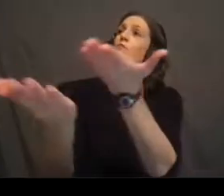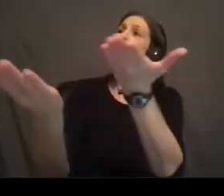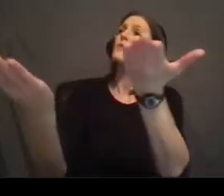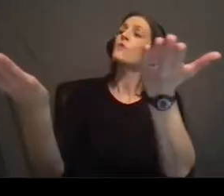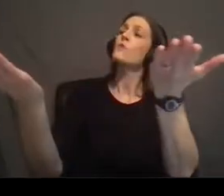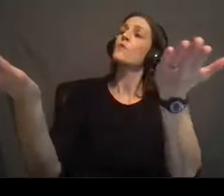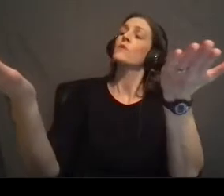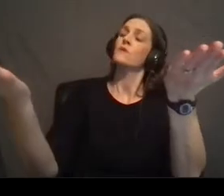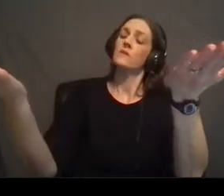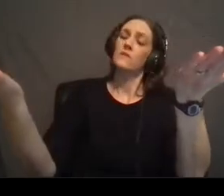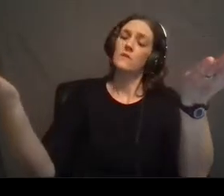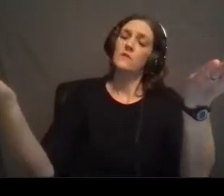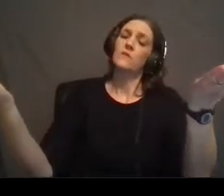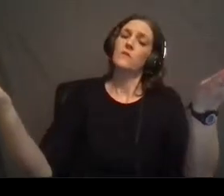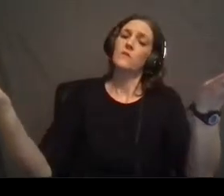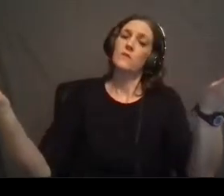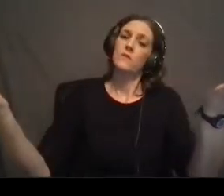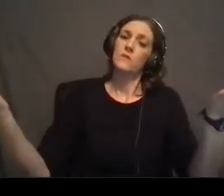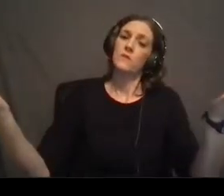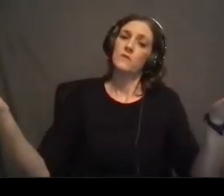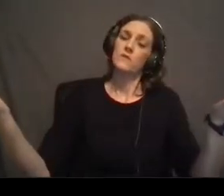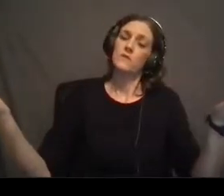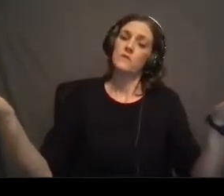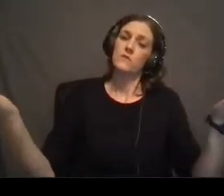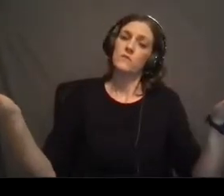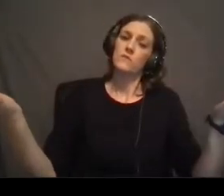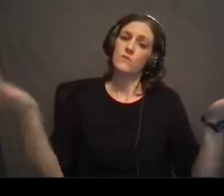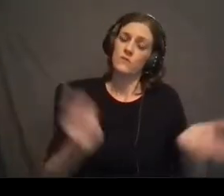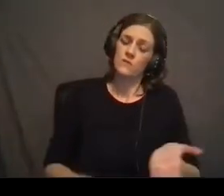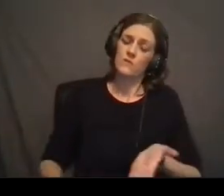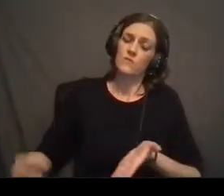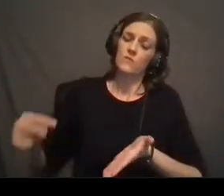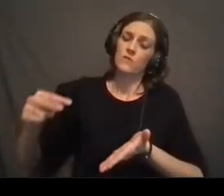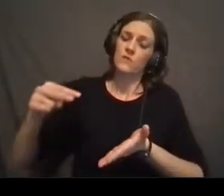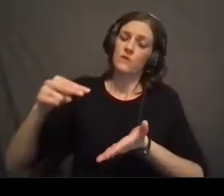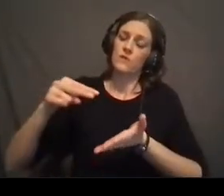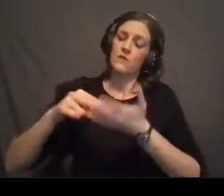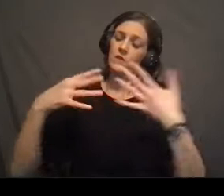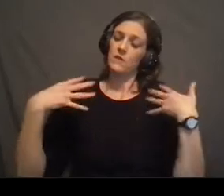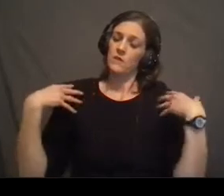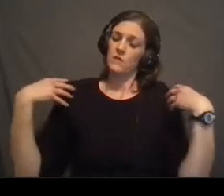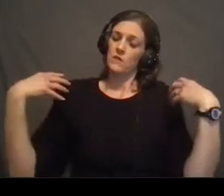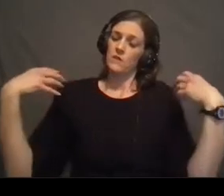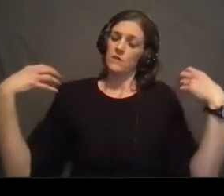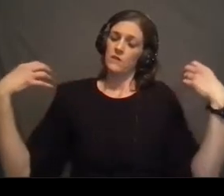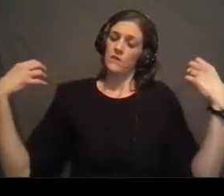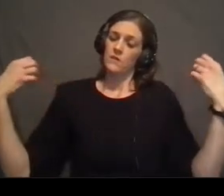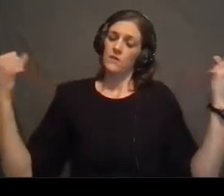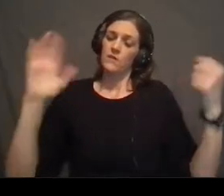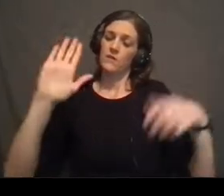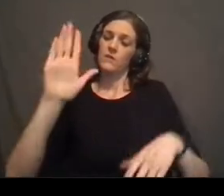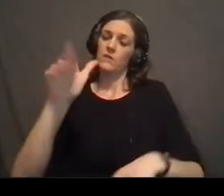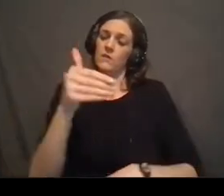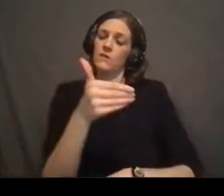To all he brings, risen with